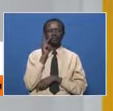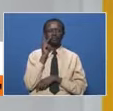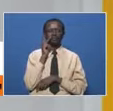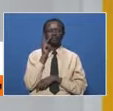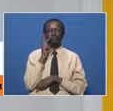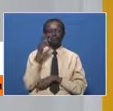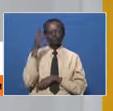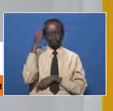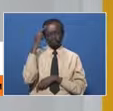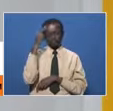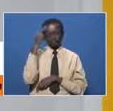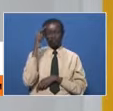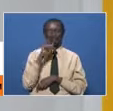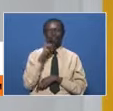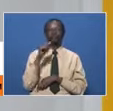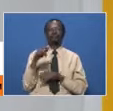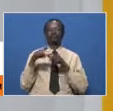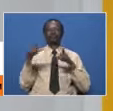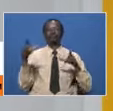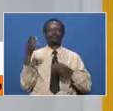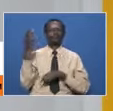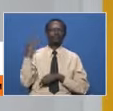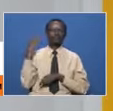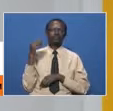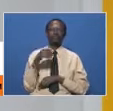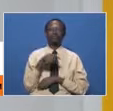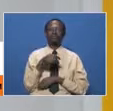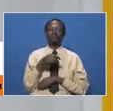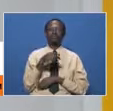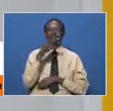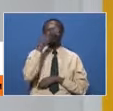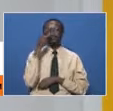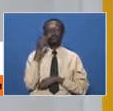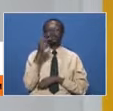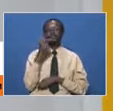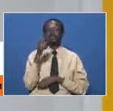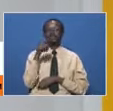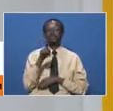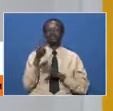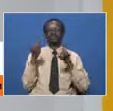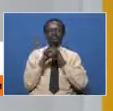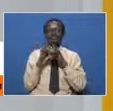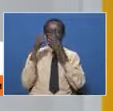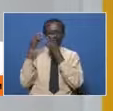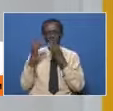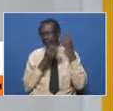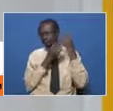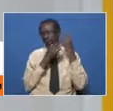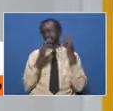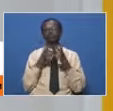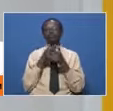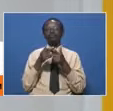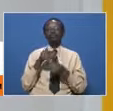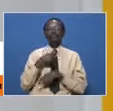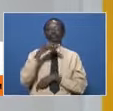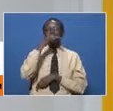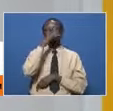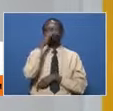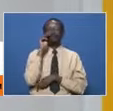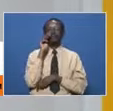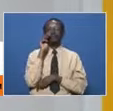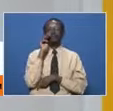Remember, not long ago, Kenyans used to call him a watermelon. Then we have Mudavadi. They call him